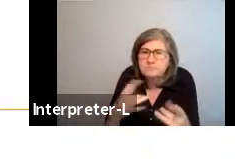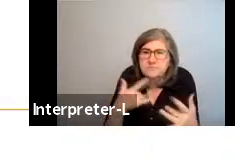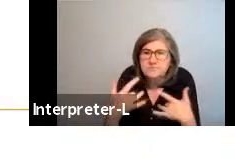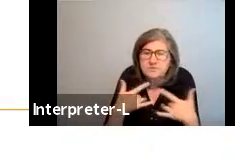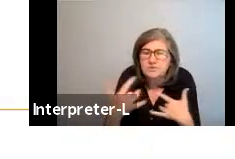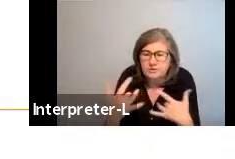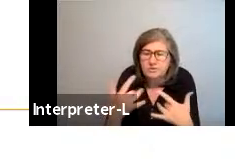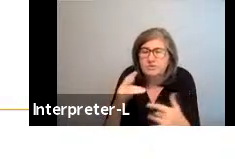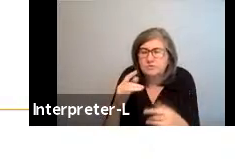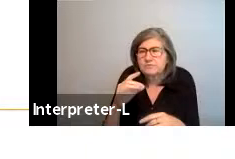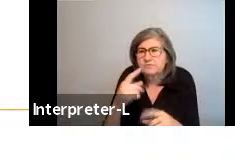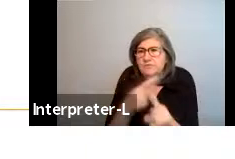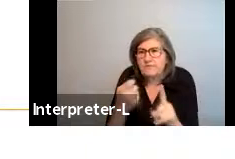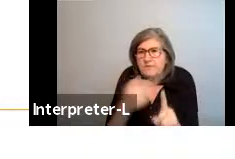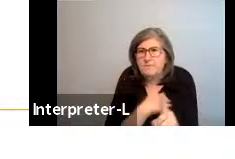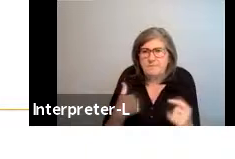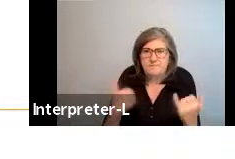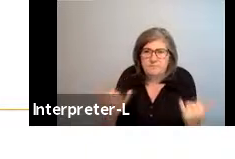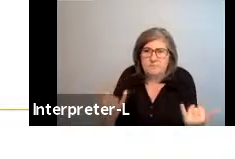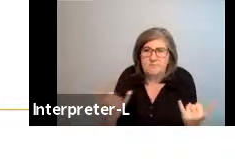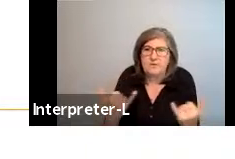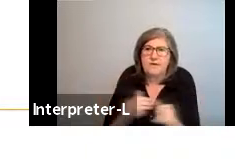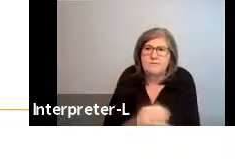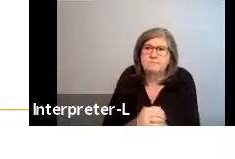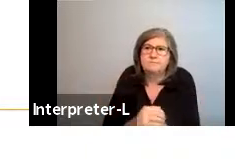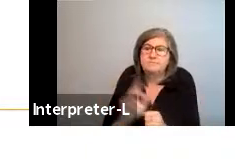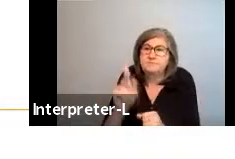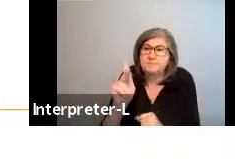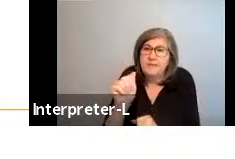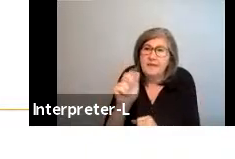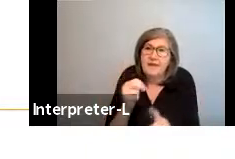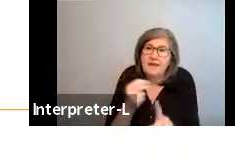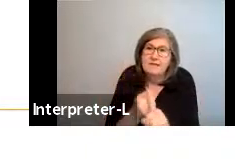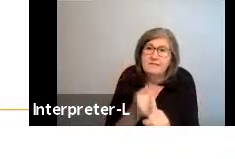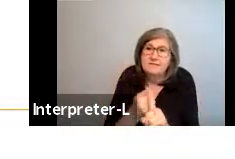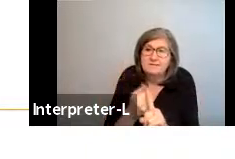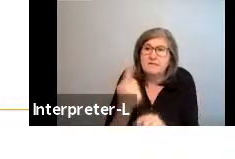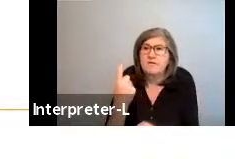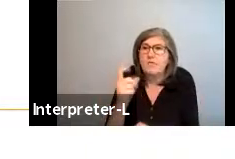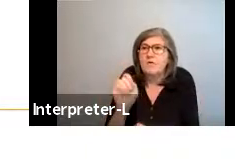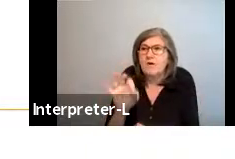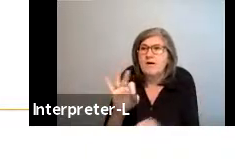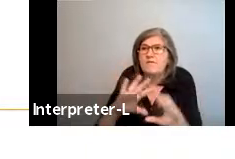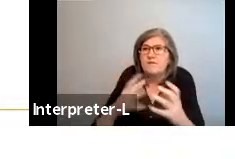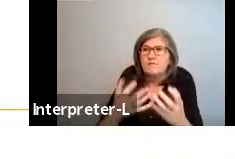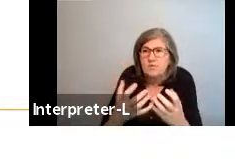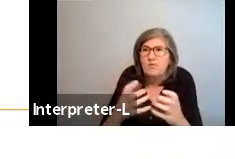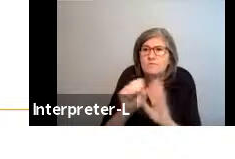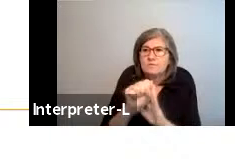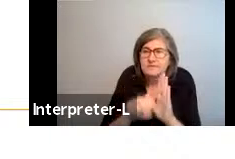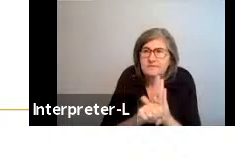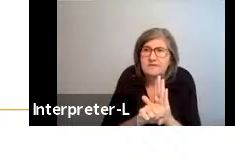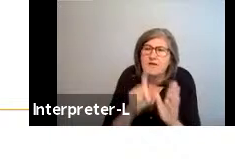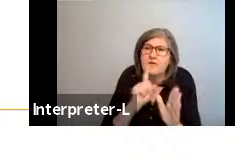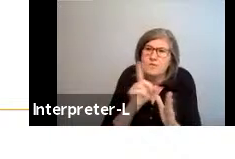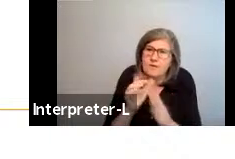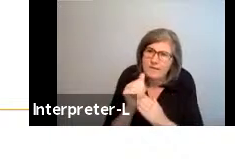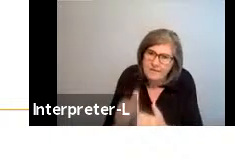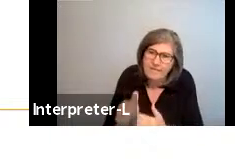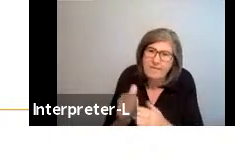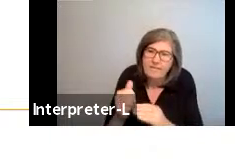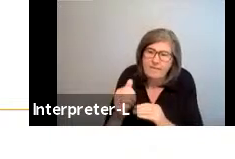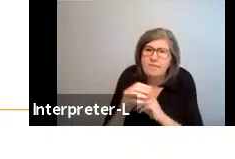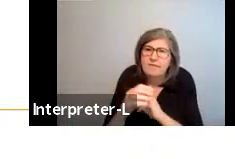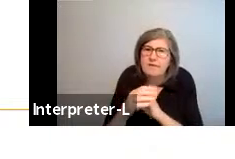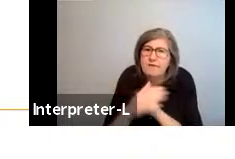members today might have. But Kansas is one of a group of states that's really leading the country